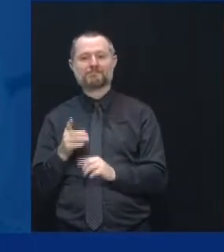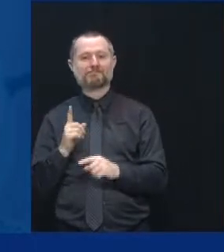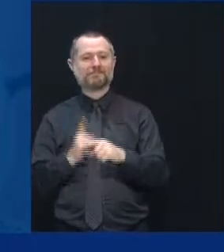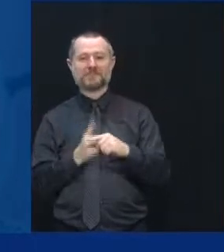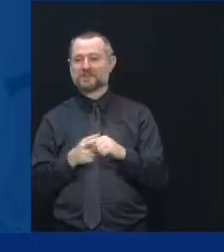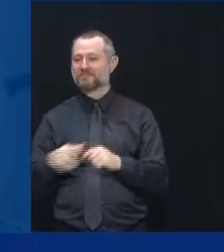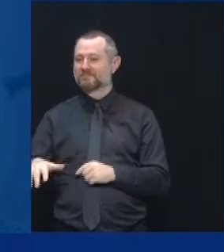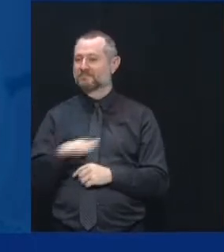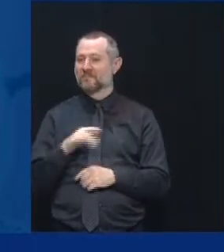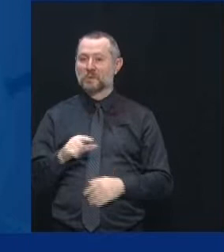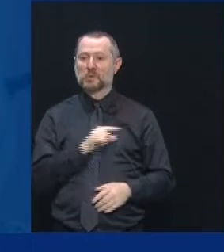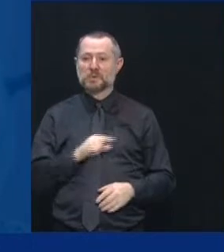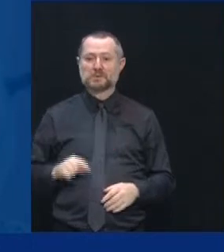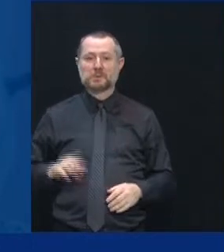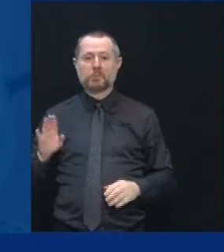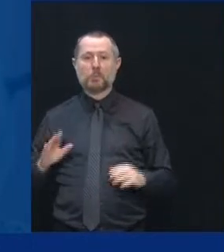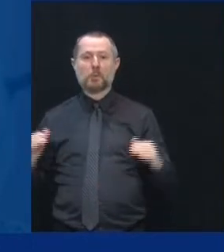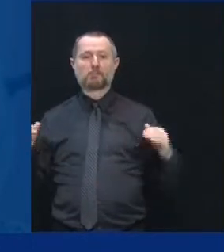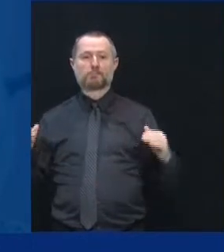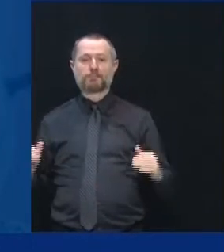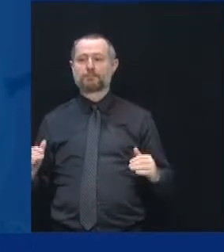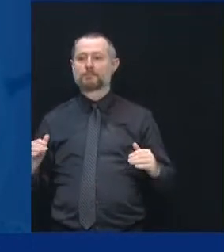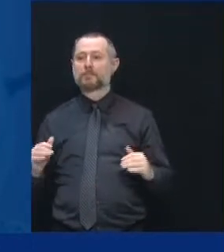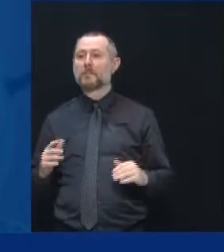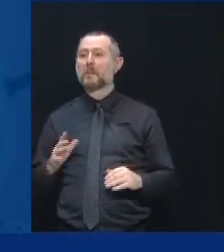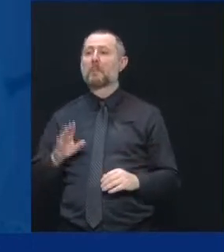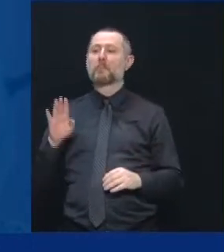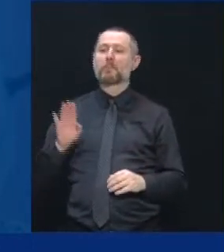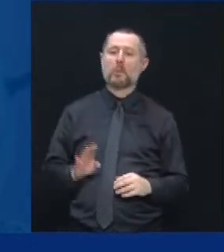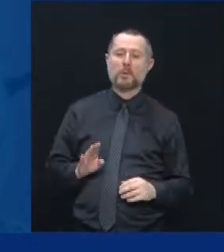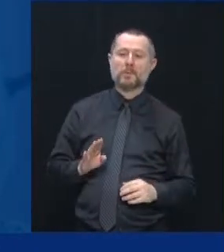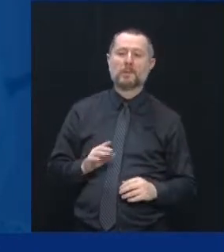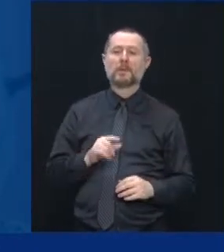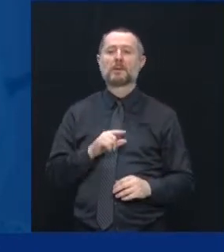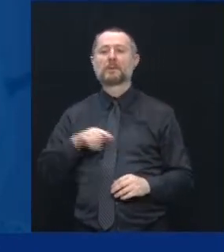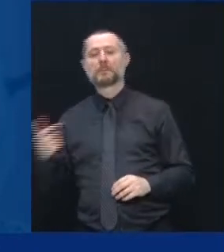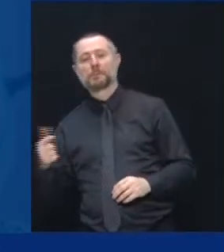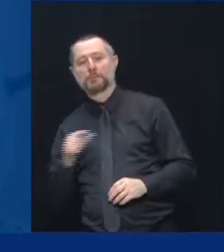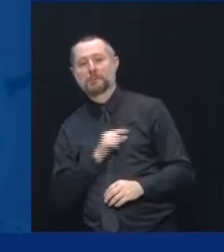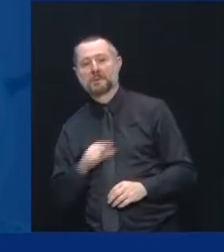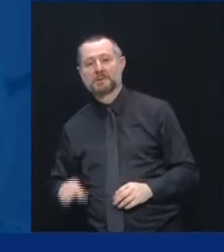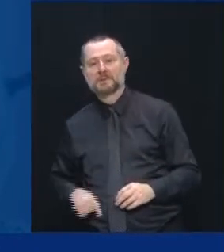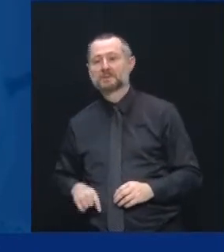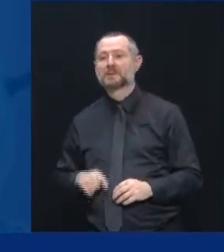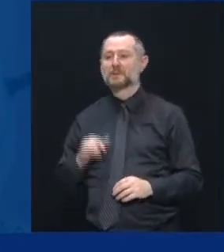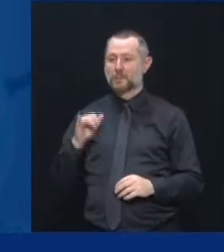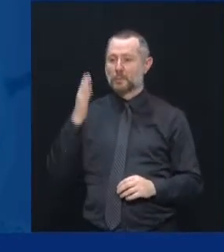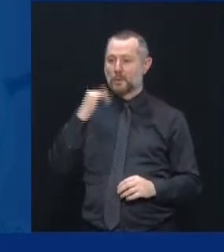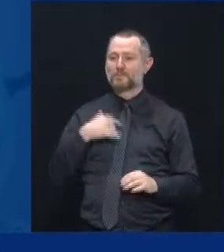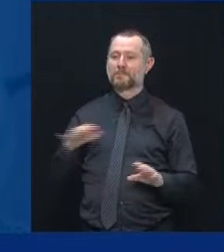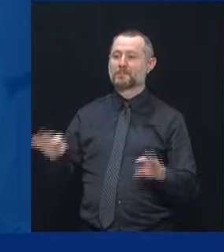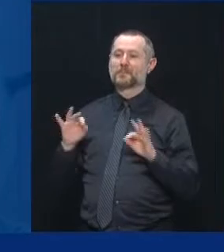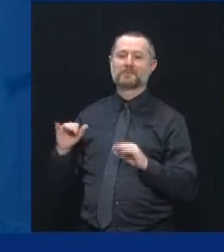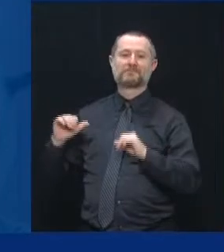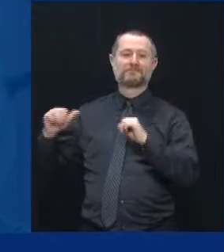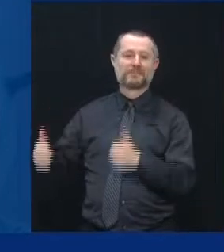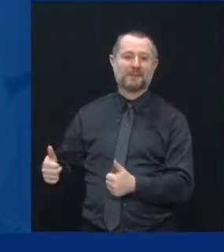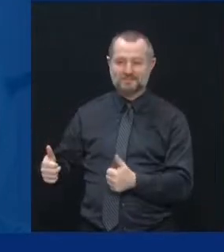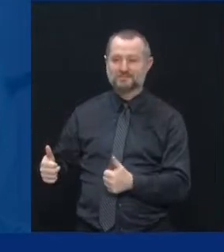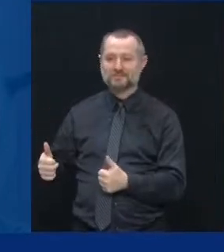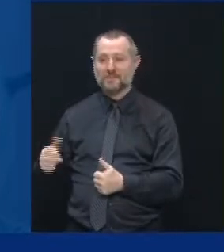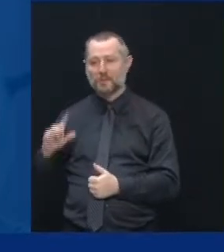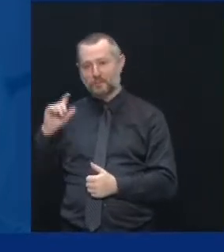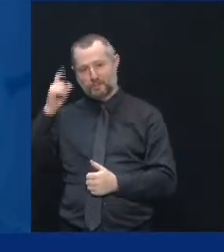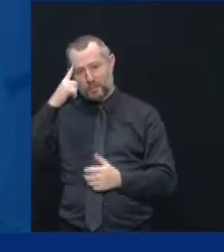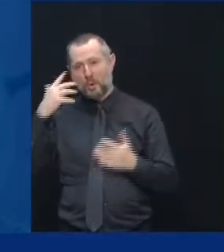and Brooklyn, actually Brooklyn and Queens, and hence the sites in Brooklyn and Queens. Bronx, we already opened the